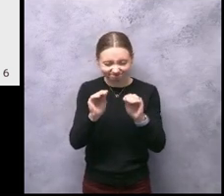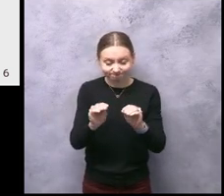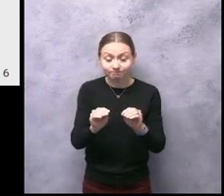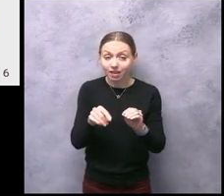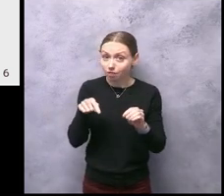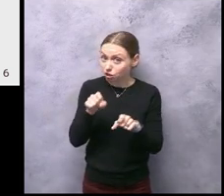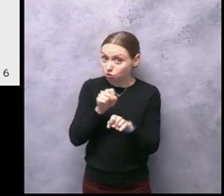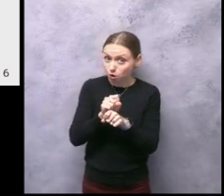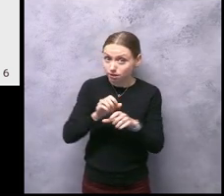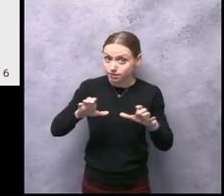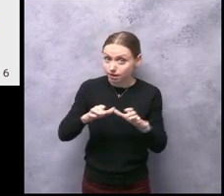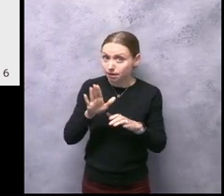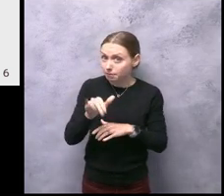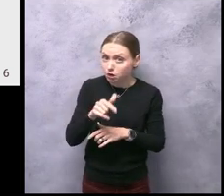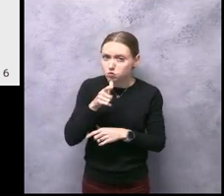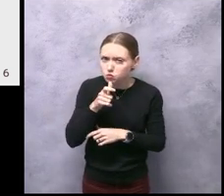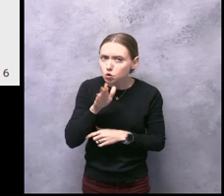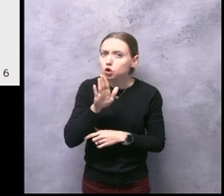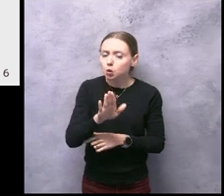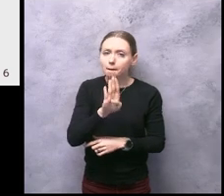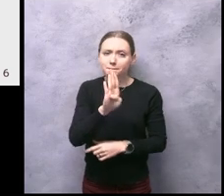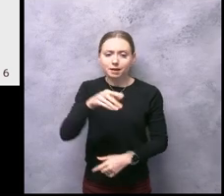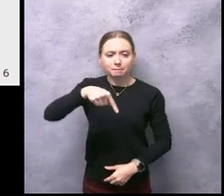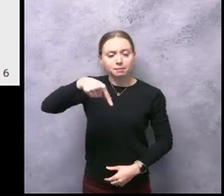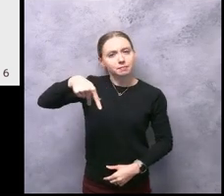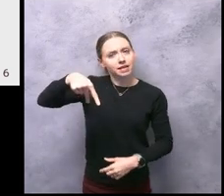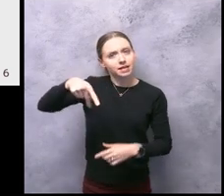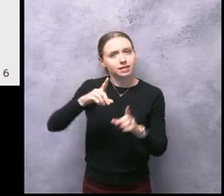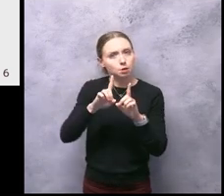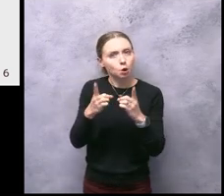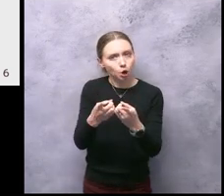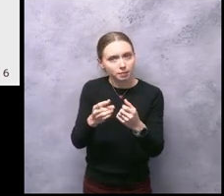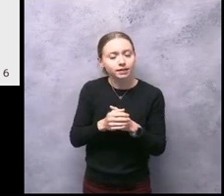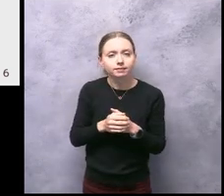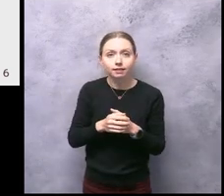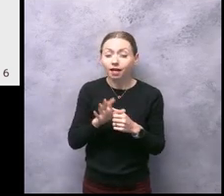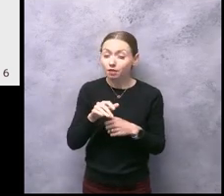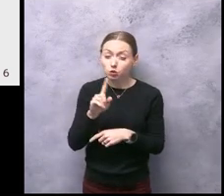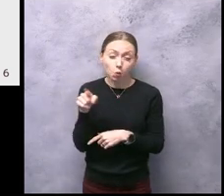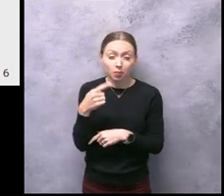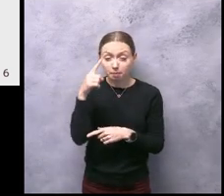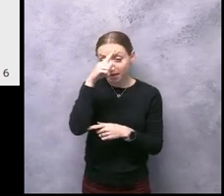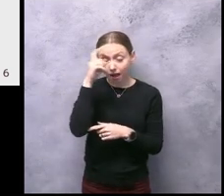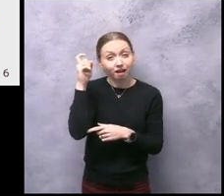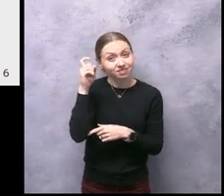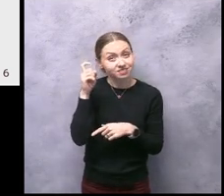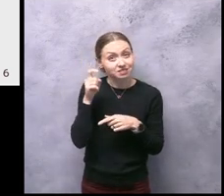your BPP department. And it's only because of its very